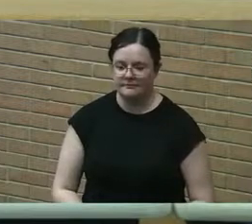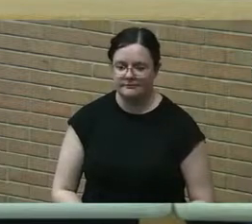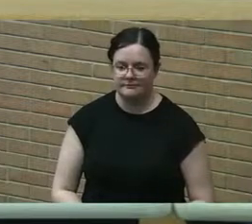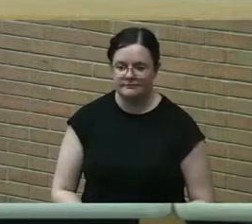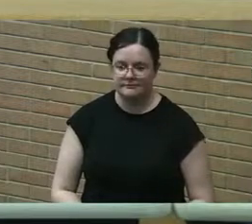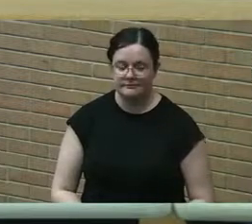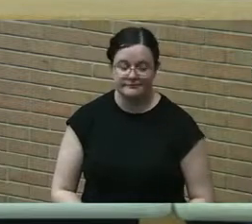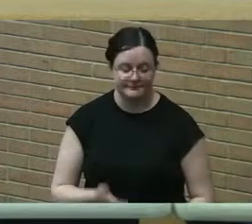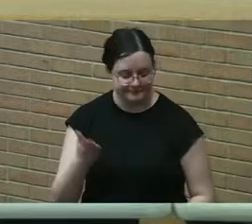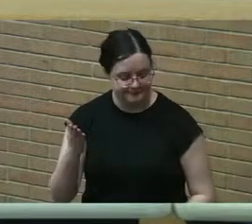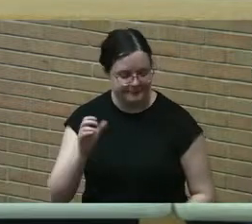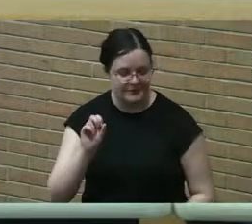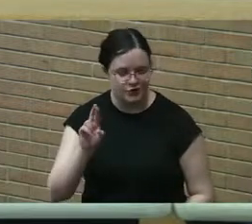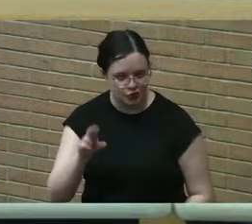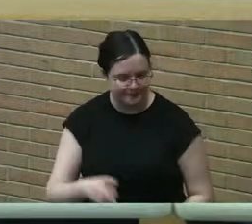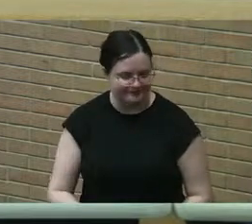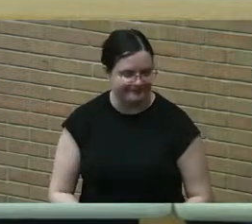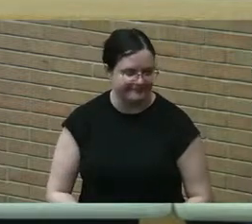Sir?